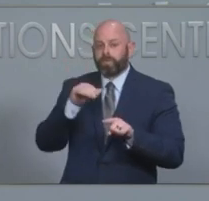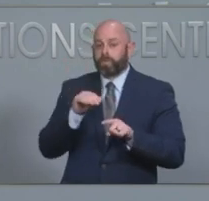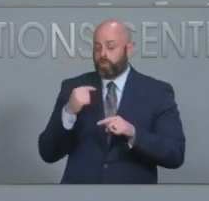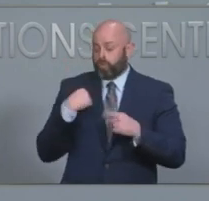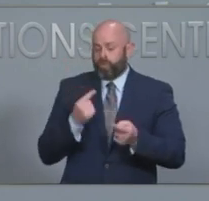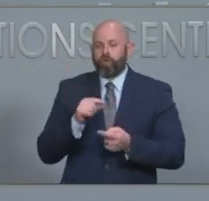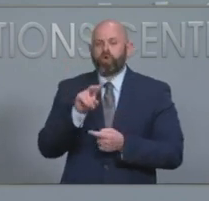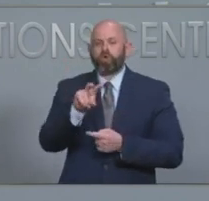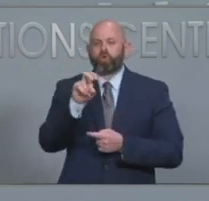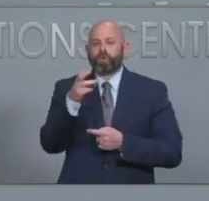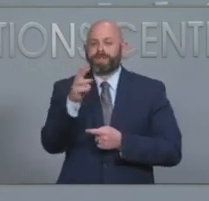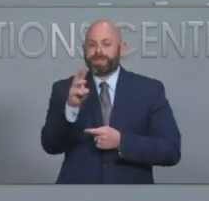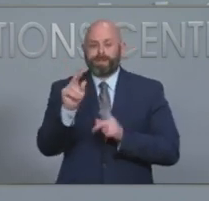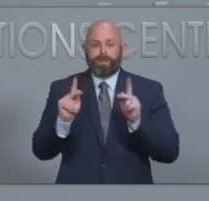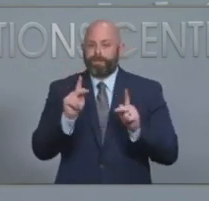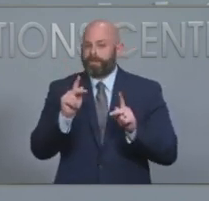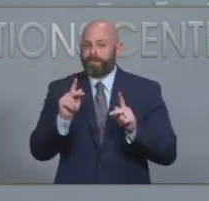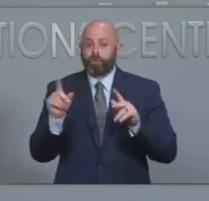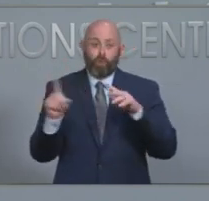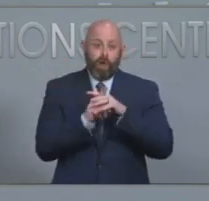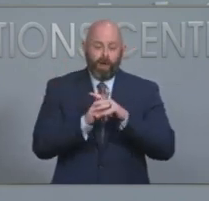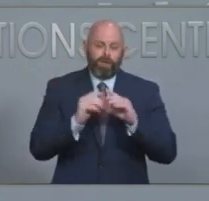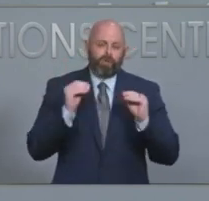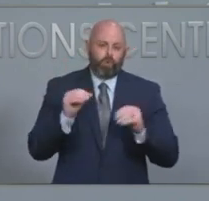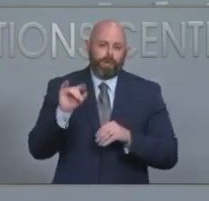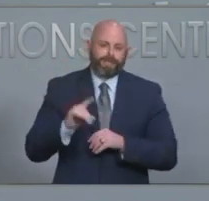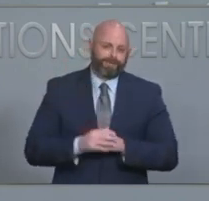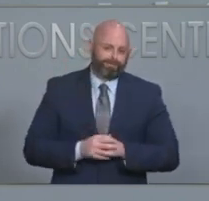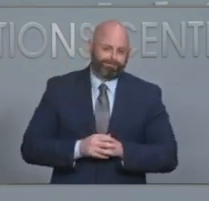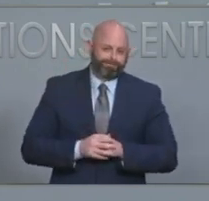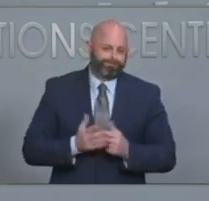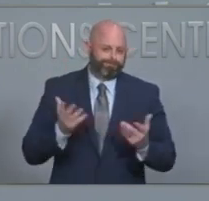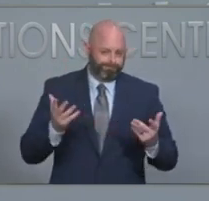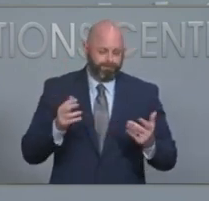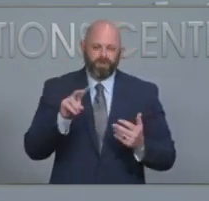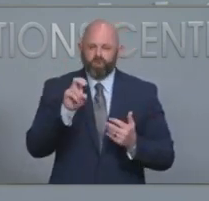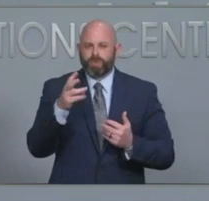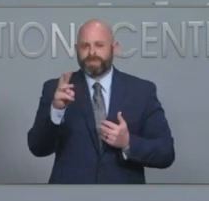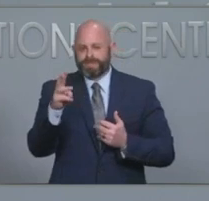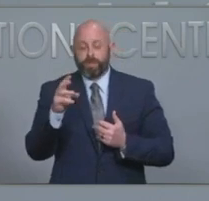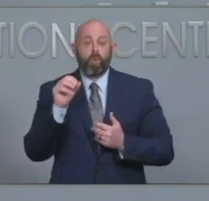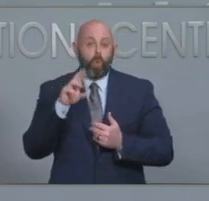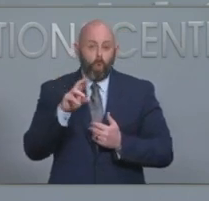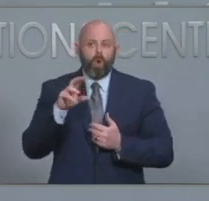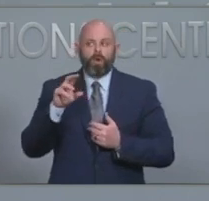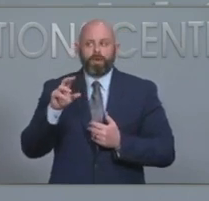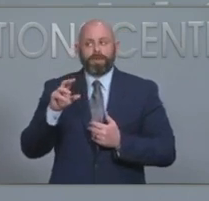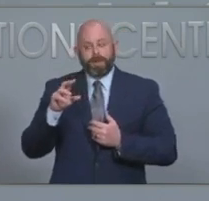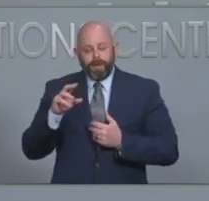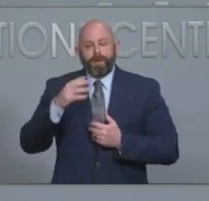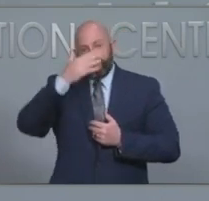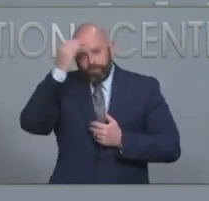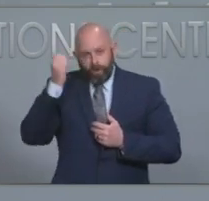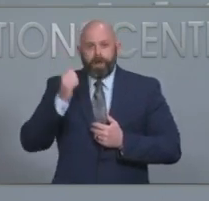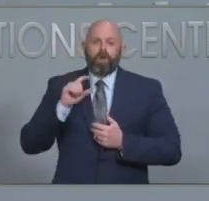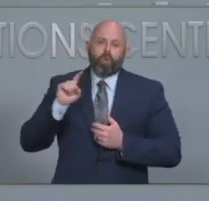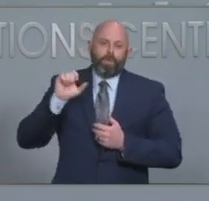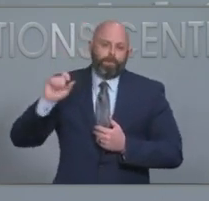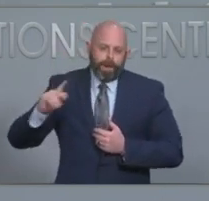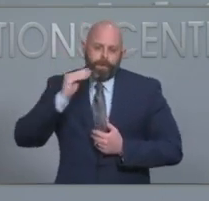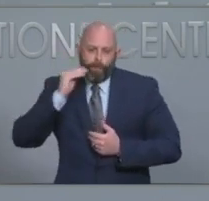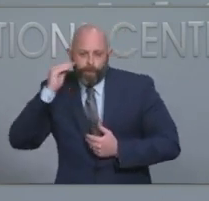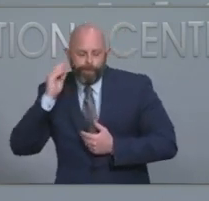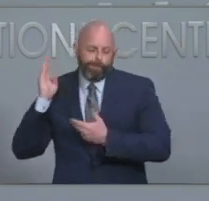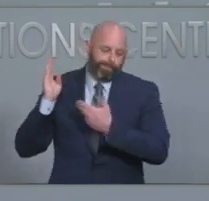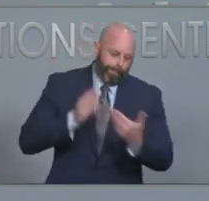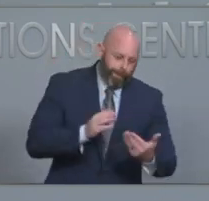individuals had needed to come back with their photo ID and voted a provisional ballot, or they